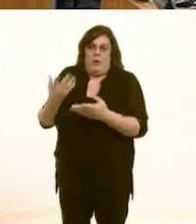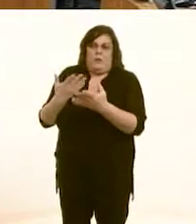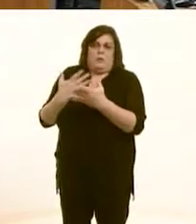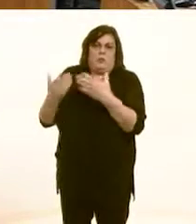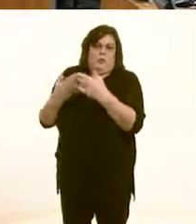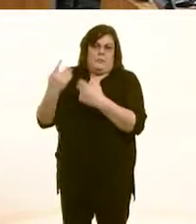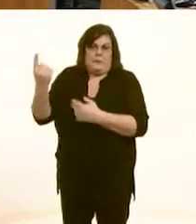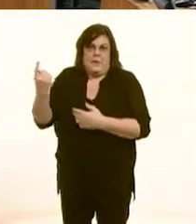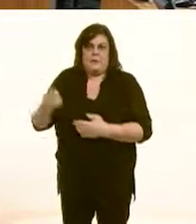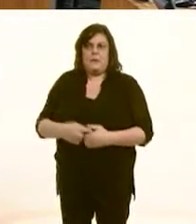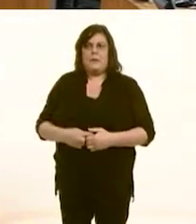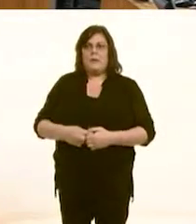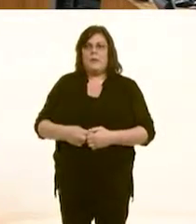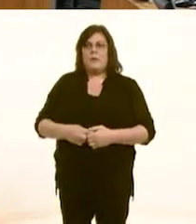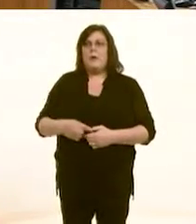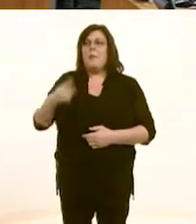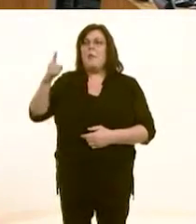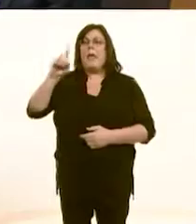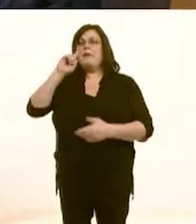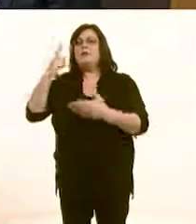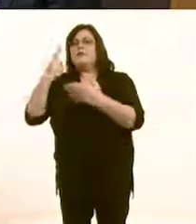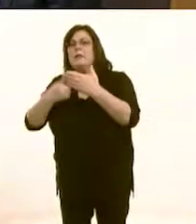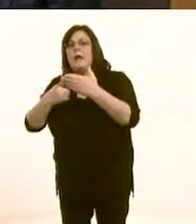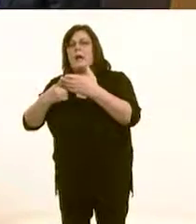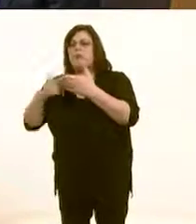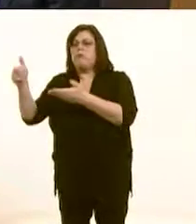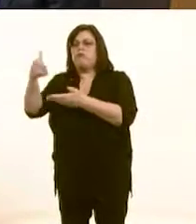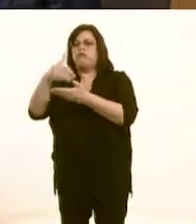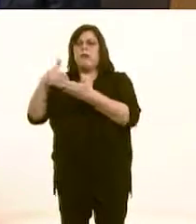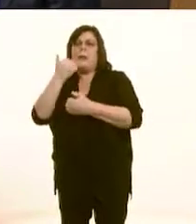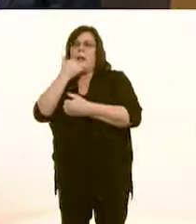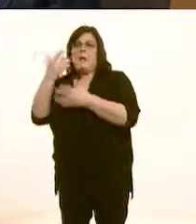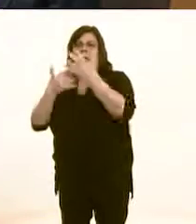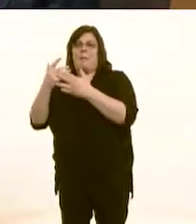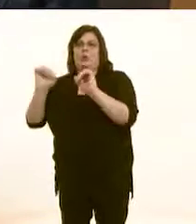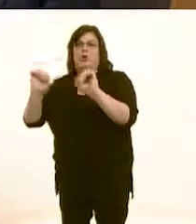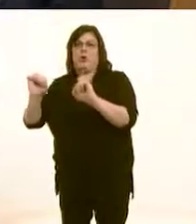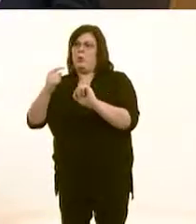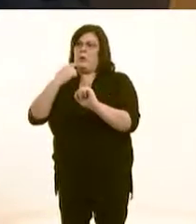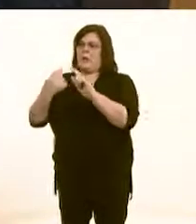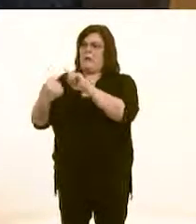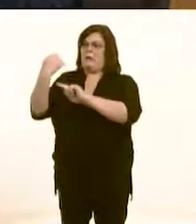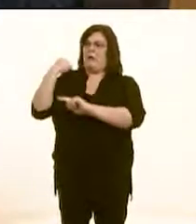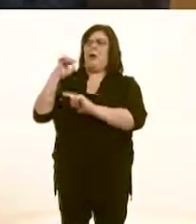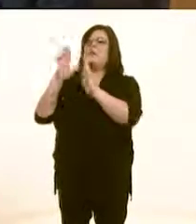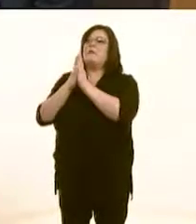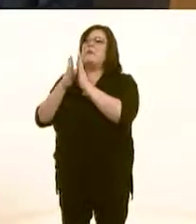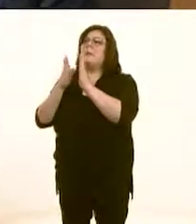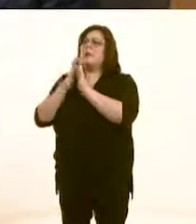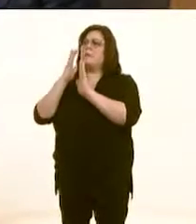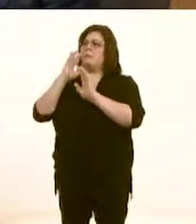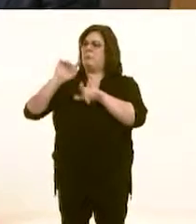Opposition put it, they haven't crunched the numbers yet, which is what he said on the Leaders' debate we had on the Sunday politics, and I challenged him on